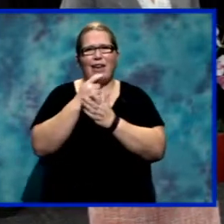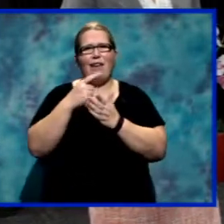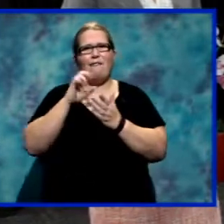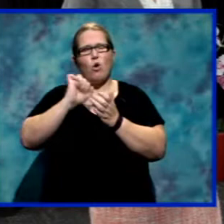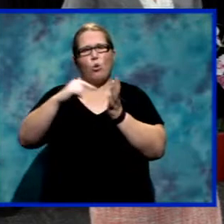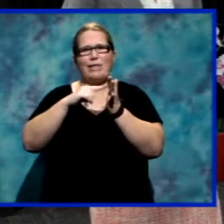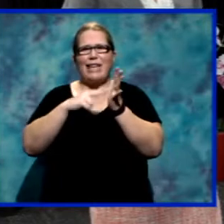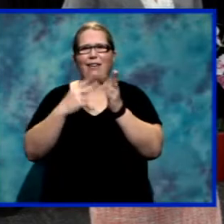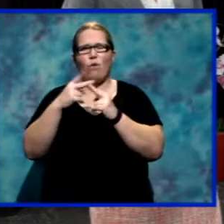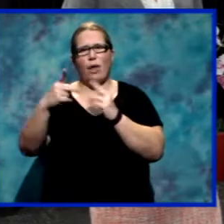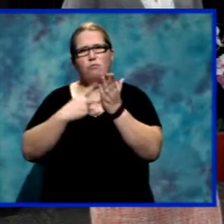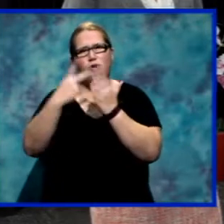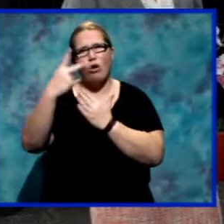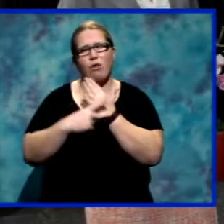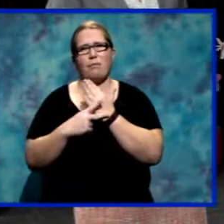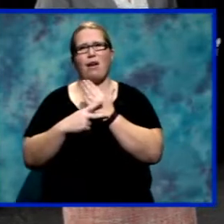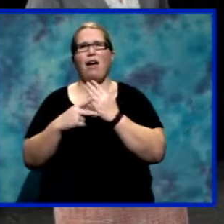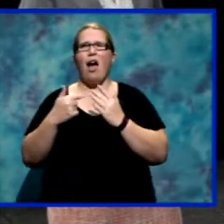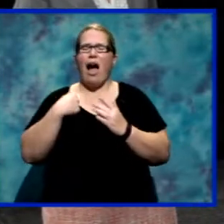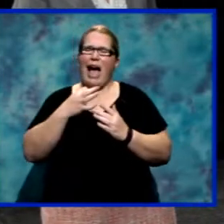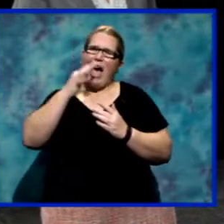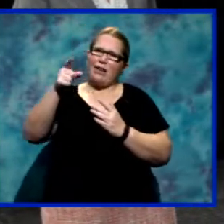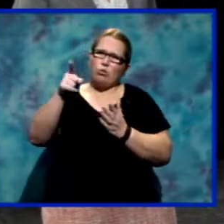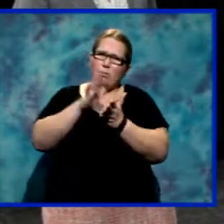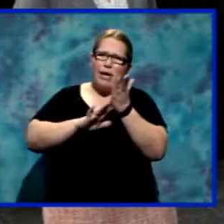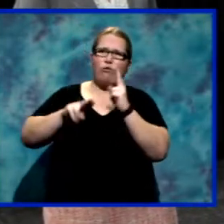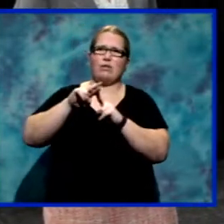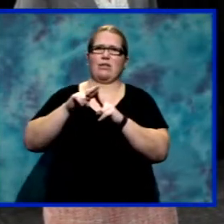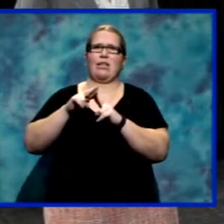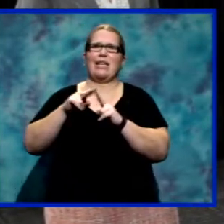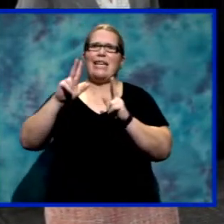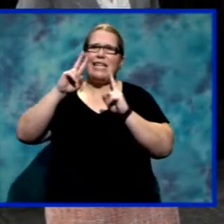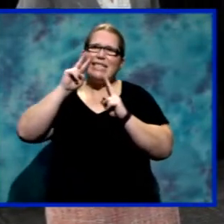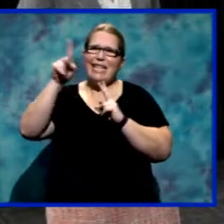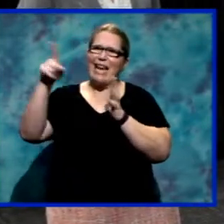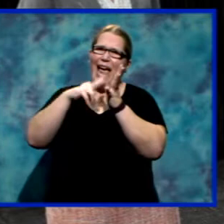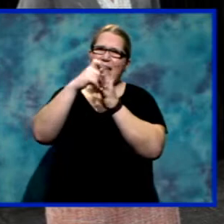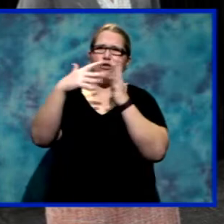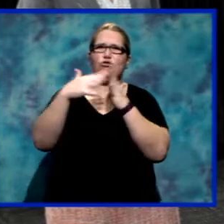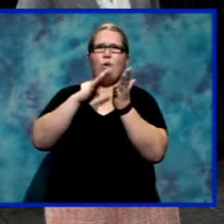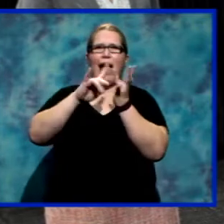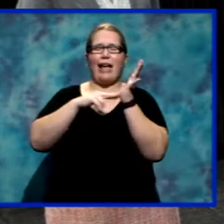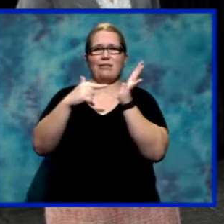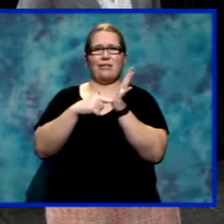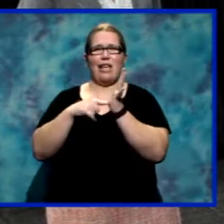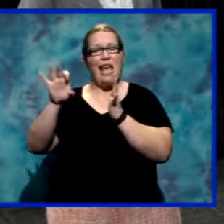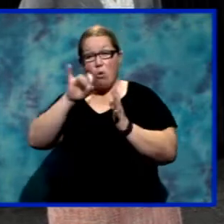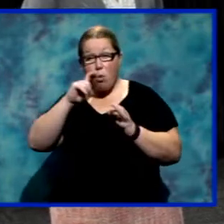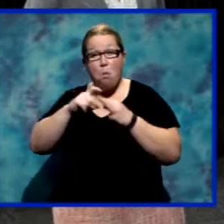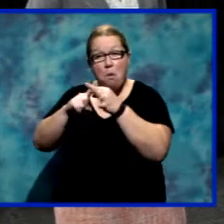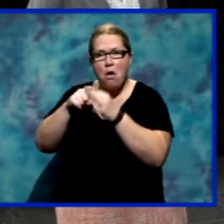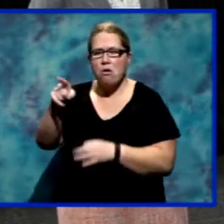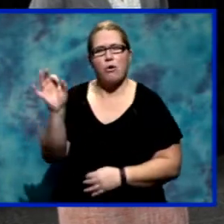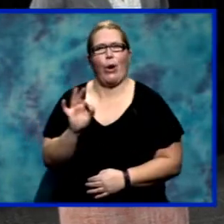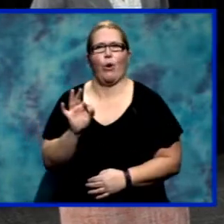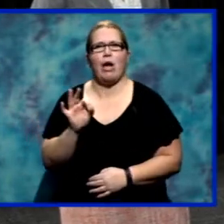please, and I appeal to you parents, go and see Andrew Hunt. He's not going to ask any questions. He's just going to